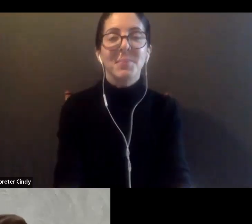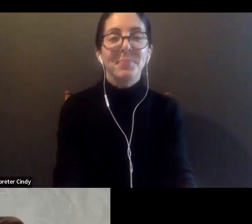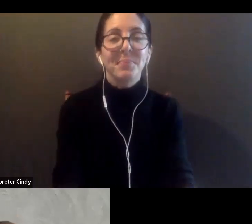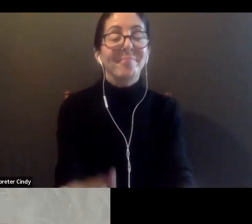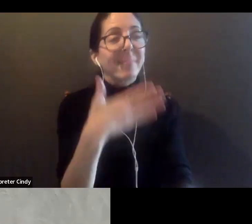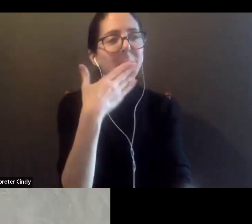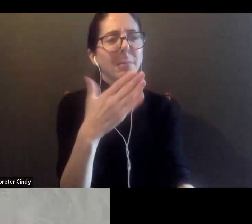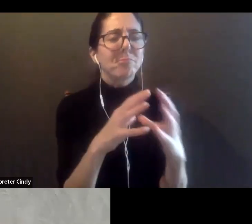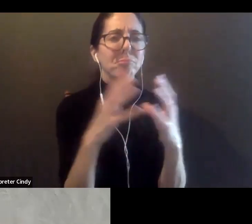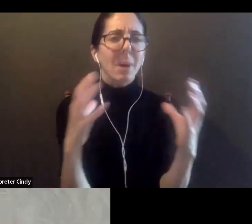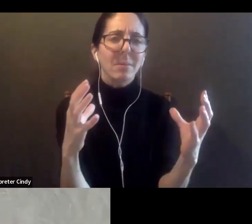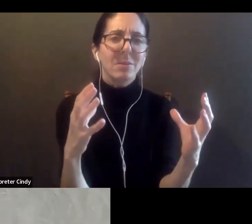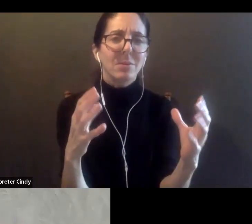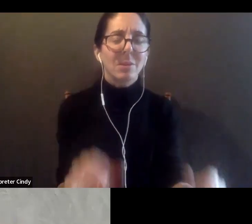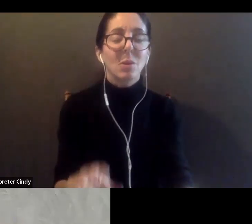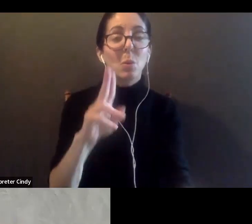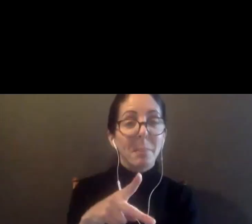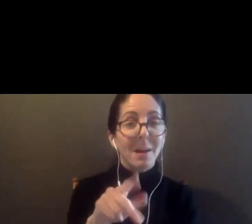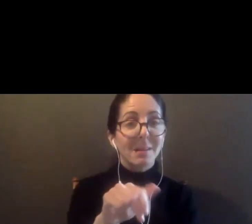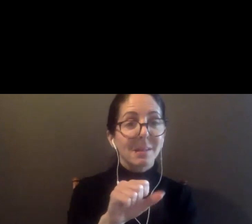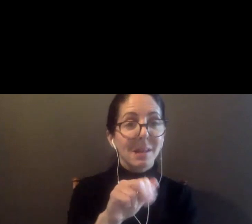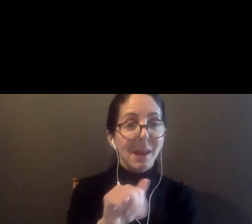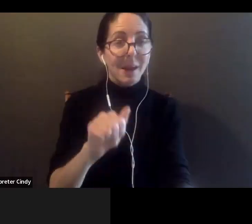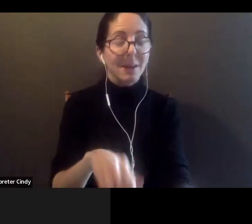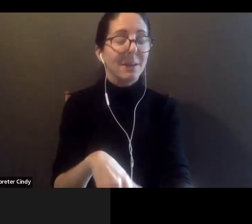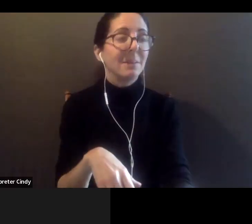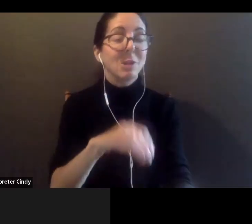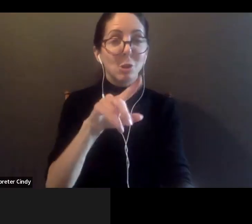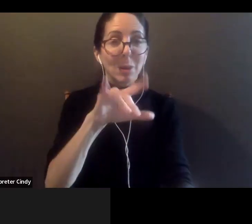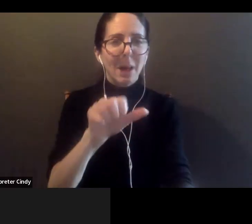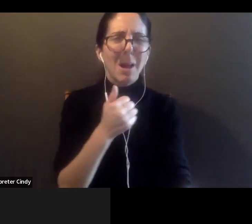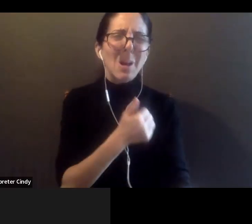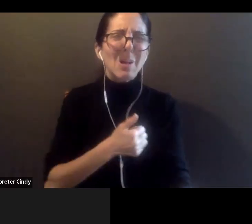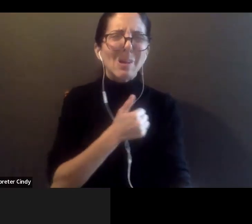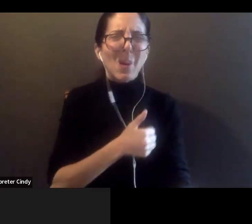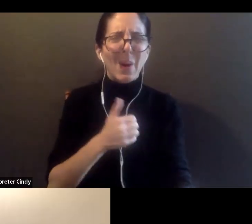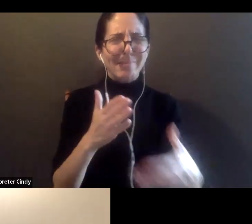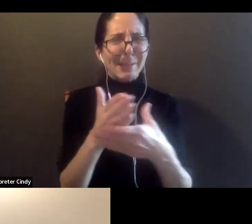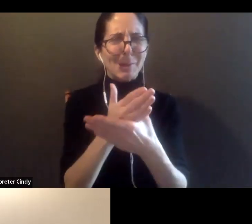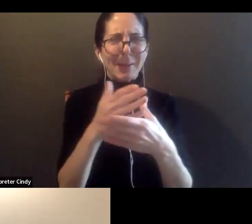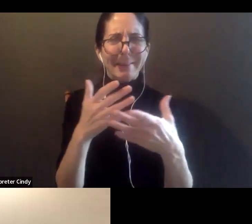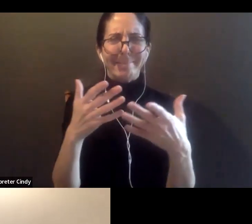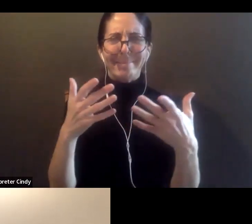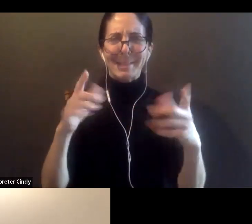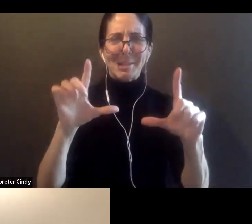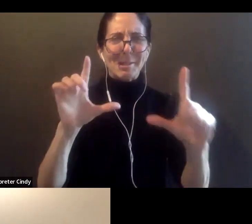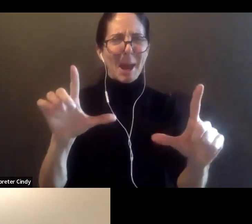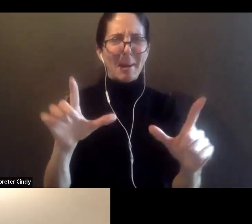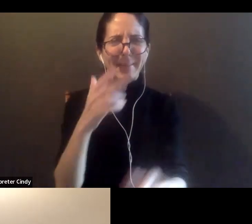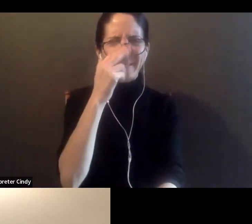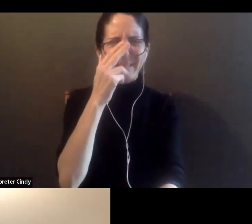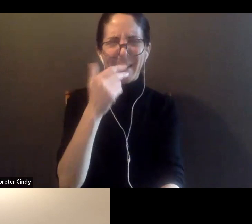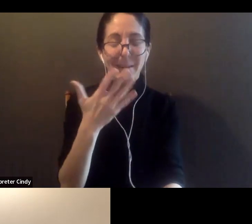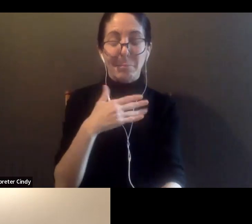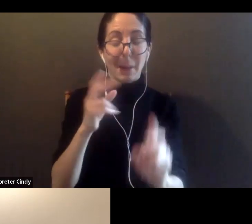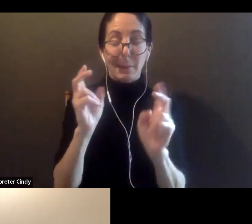Thank you so much, Upasana and Julia. Sorry about that little glitch there with the screen sharing. My laptop decided to do some funny